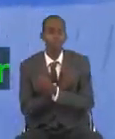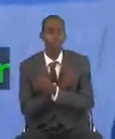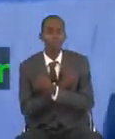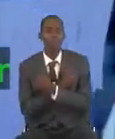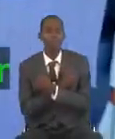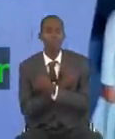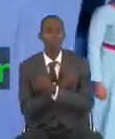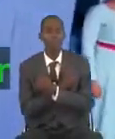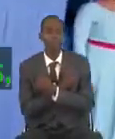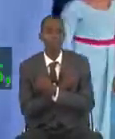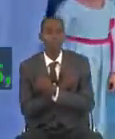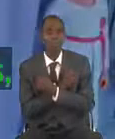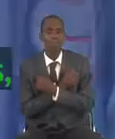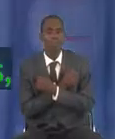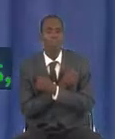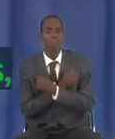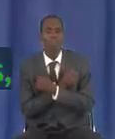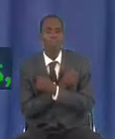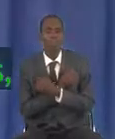love. Nothing more,